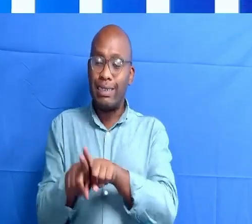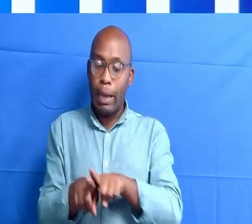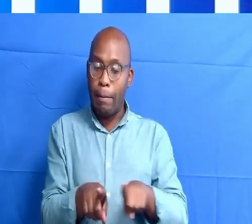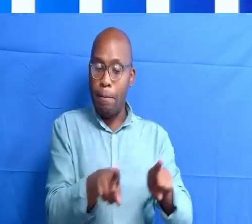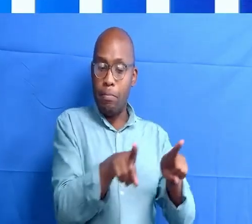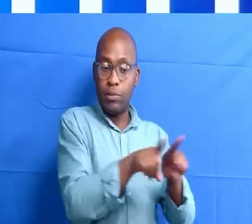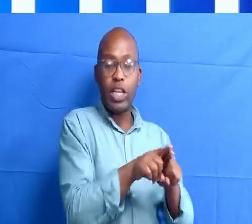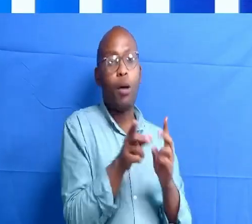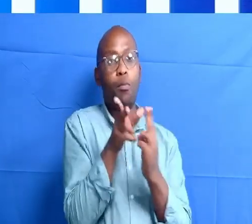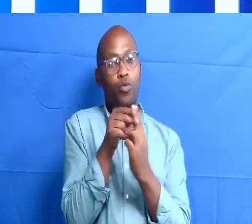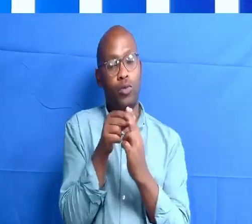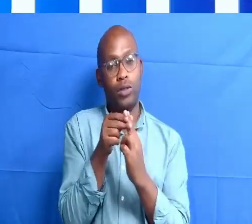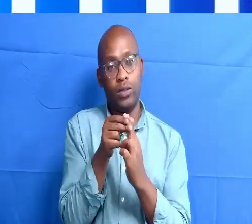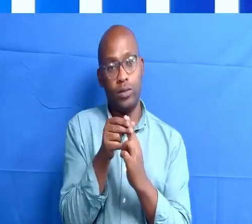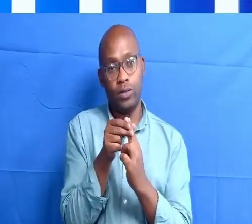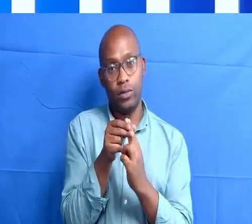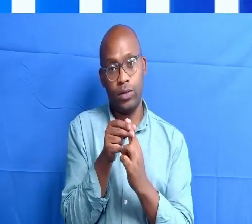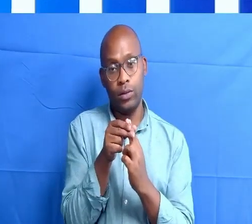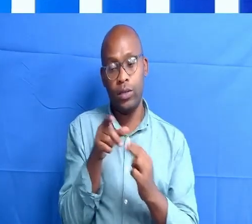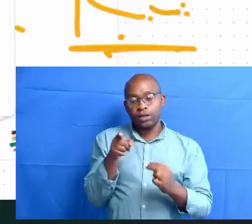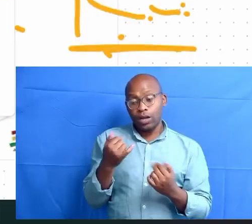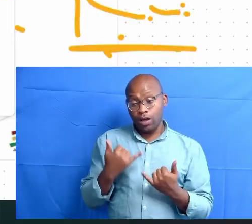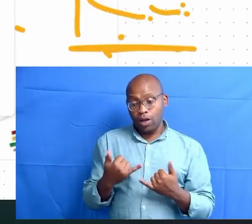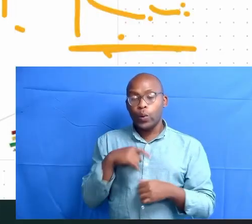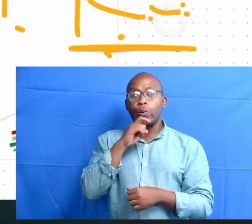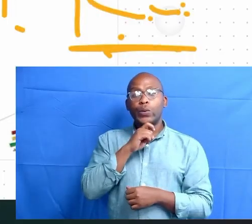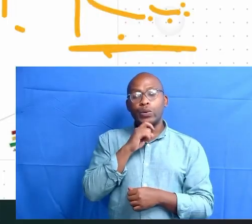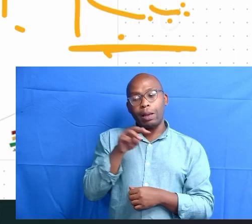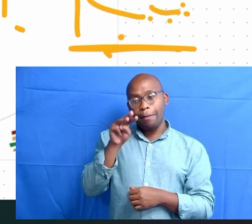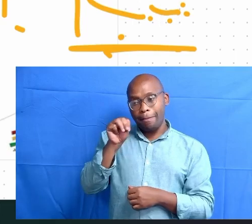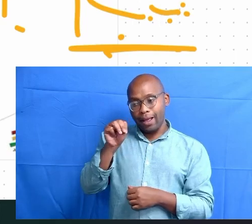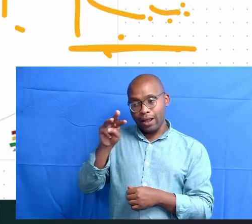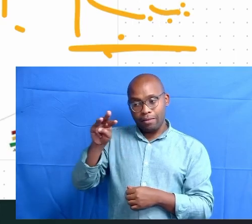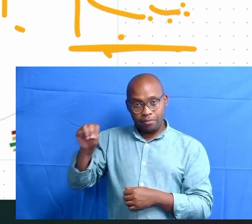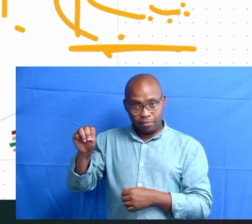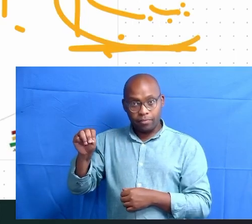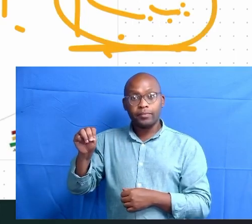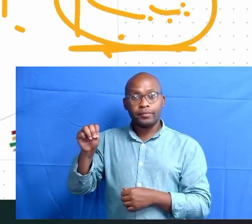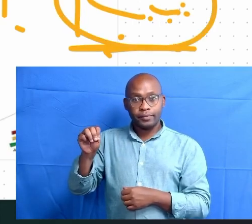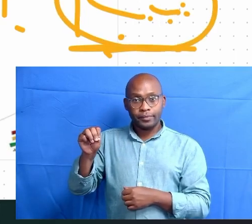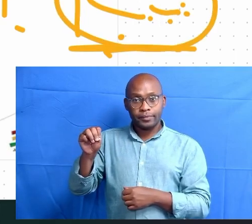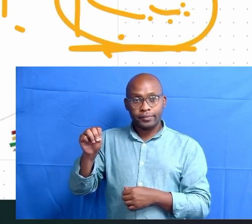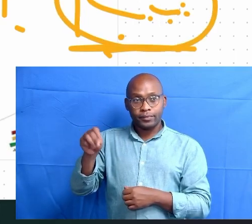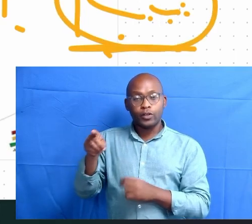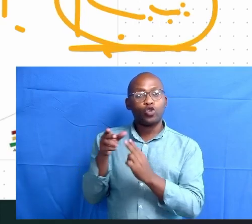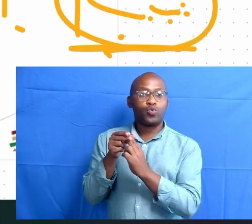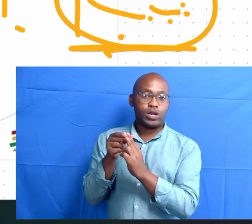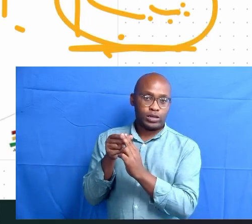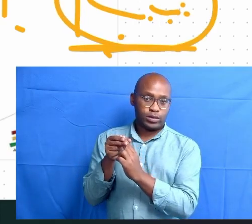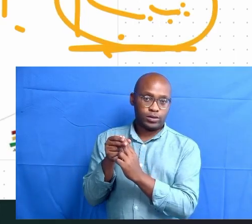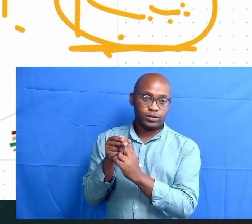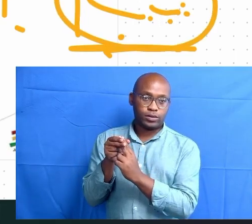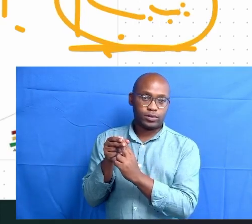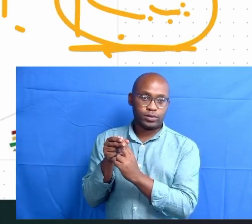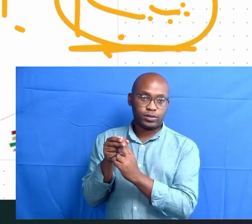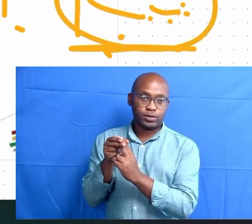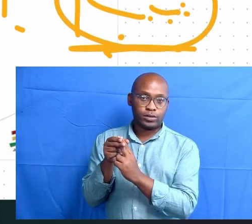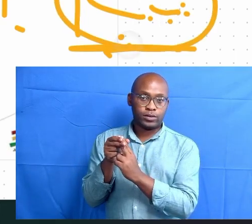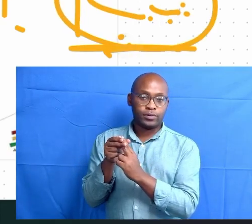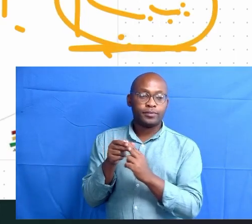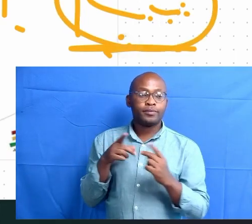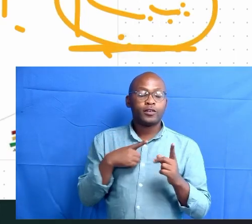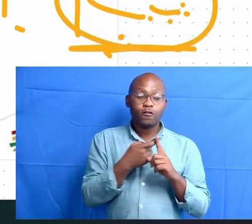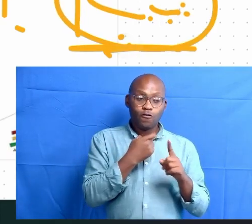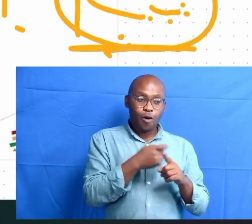is 200 kilometers. Now this is millimeters, meters. Now I have to convert these kilometers into